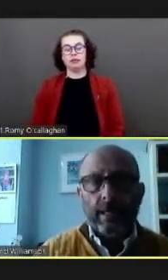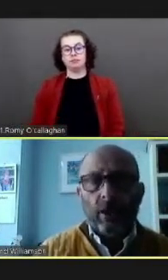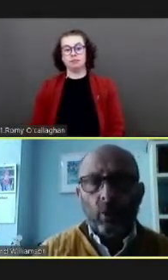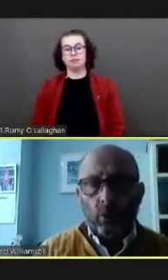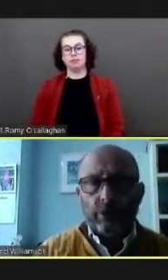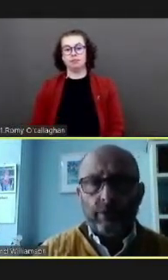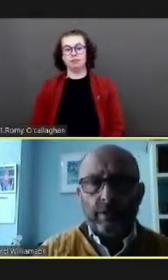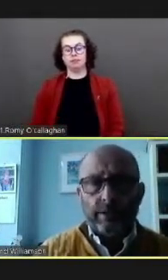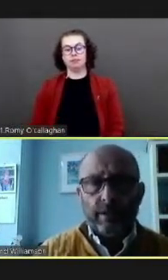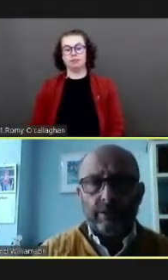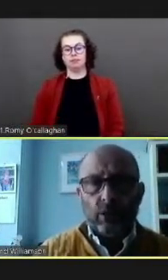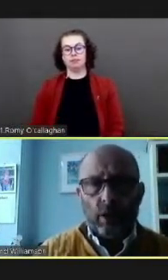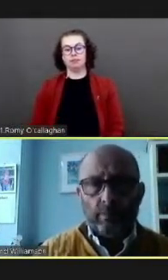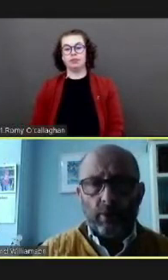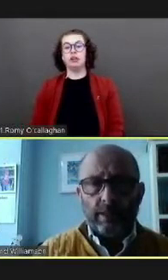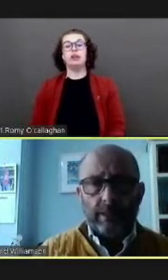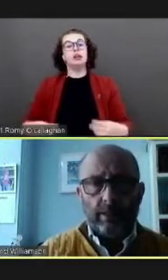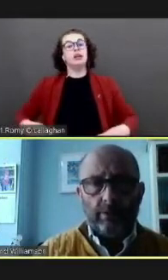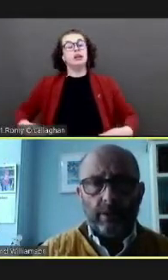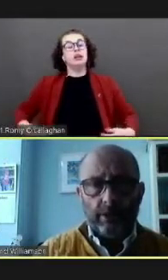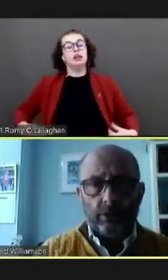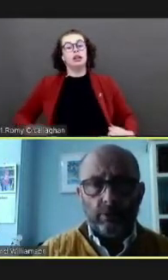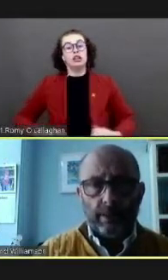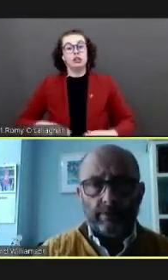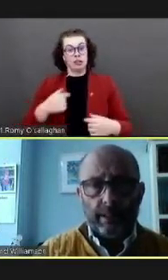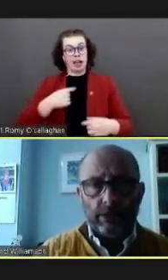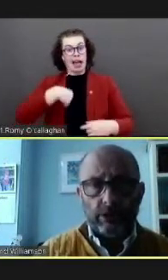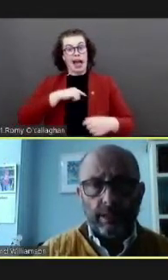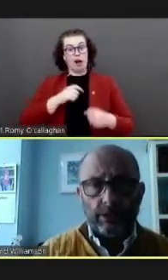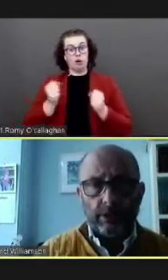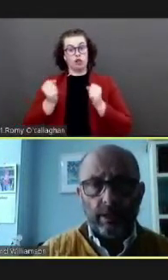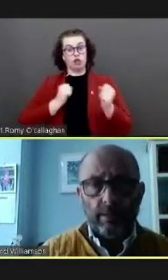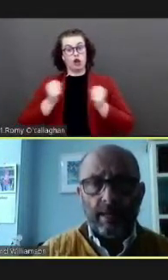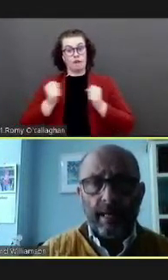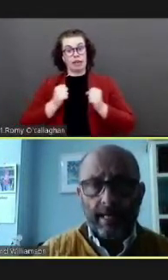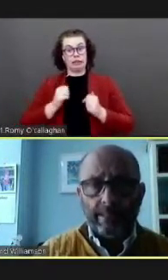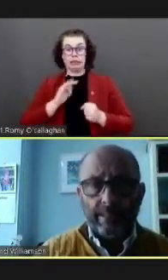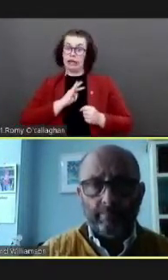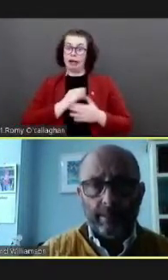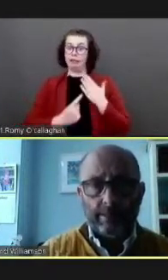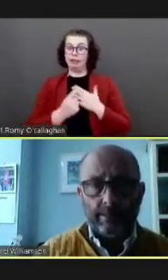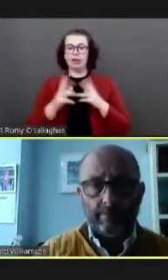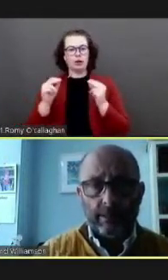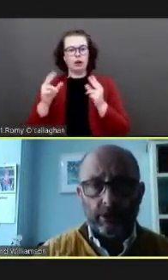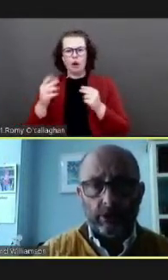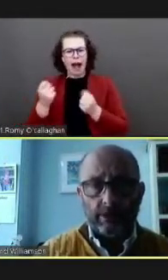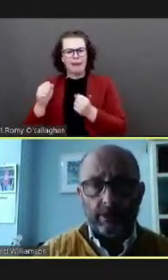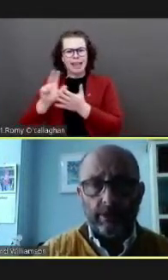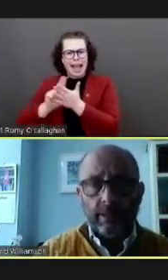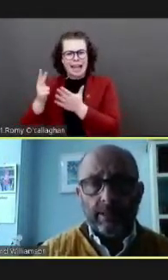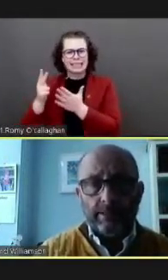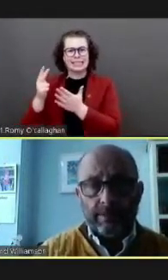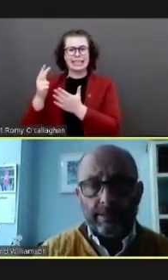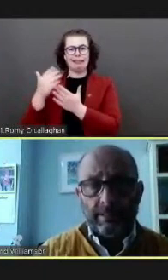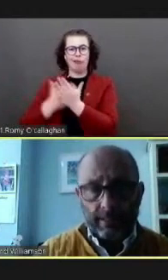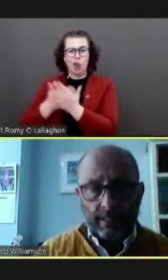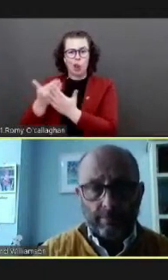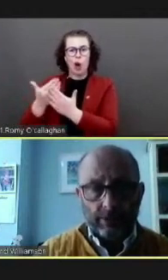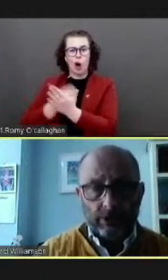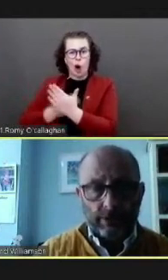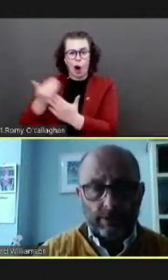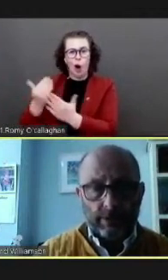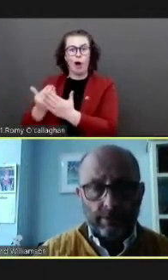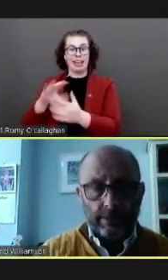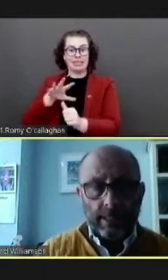important thing. Also that the service operates under a huge amount of legislation, about 18 pieces of legislation